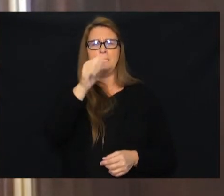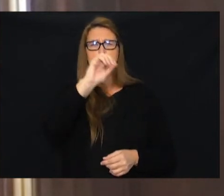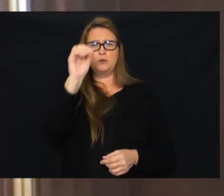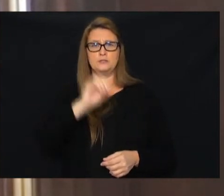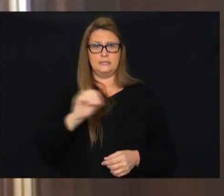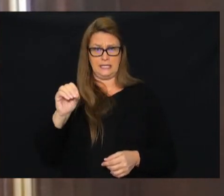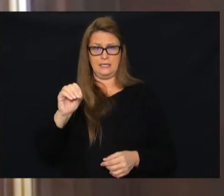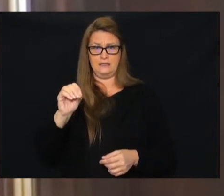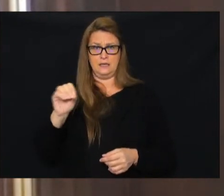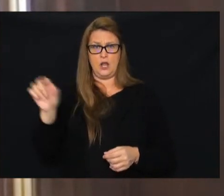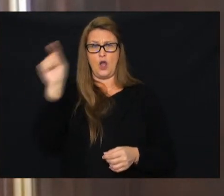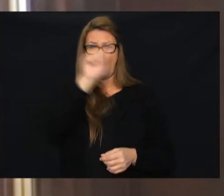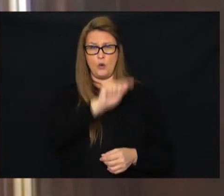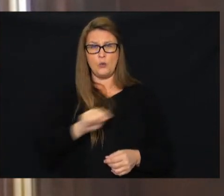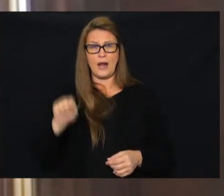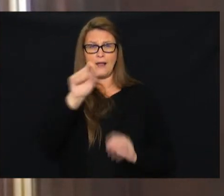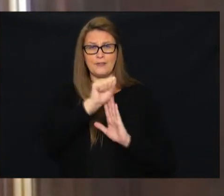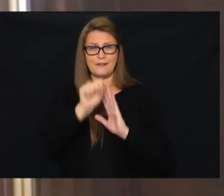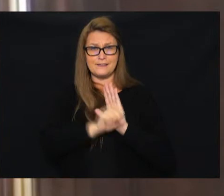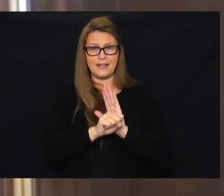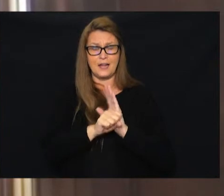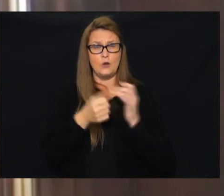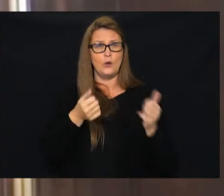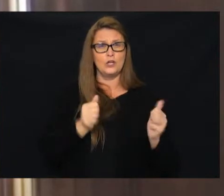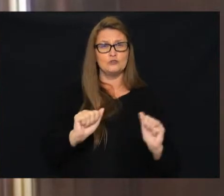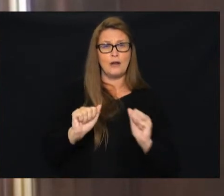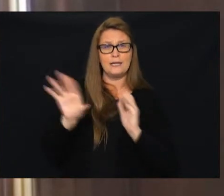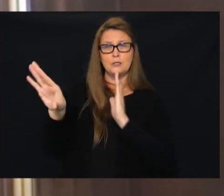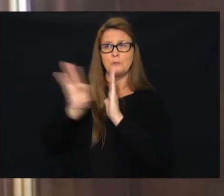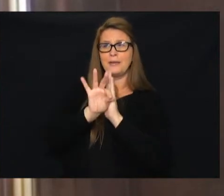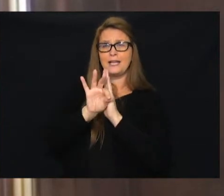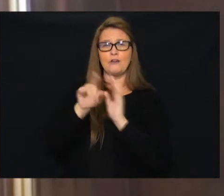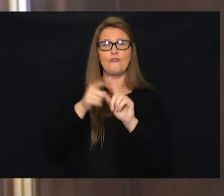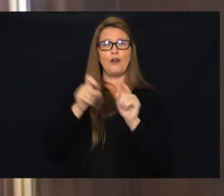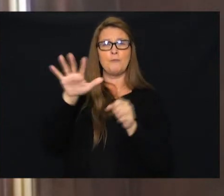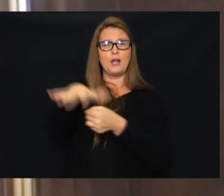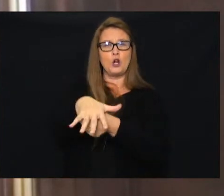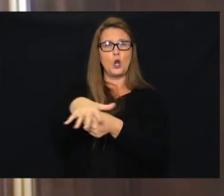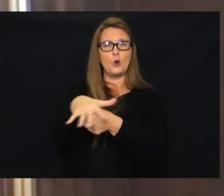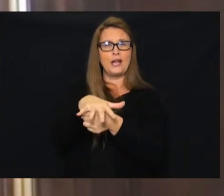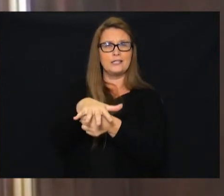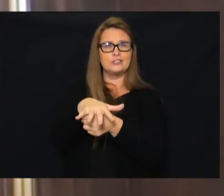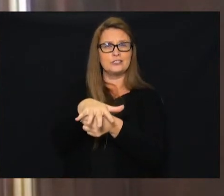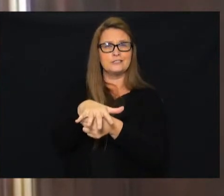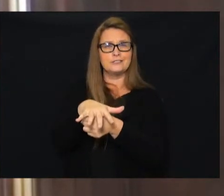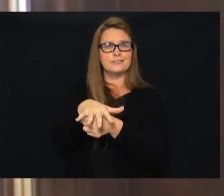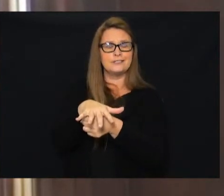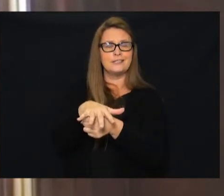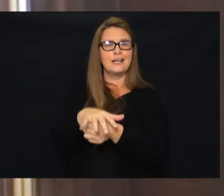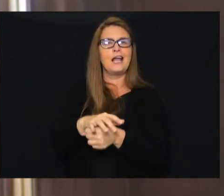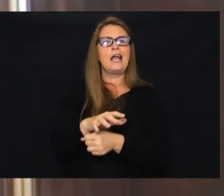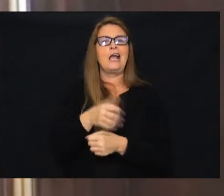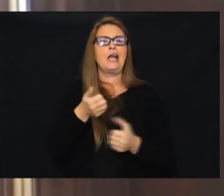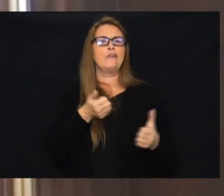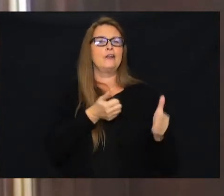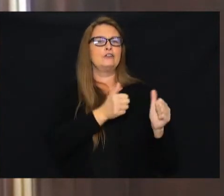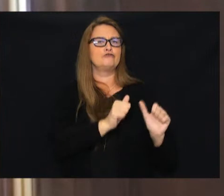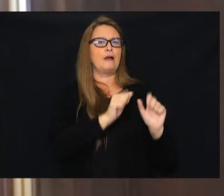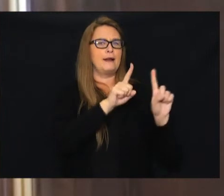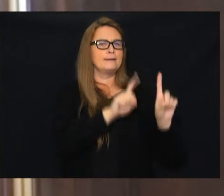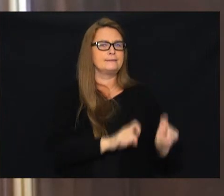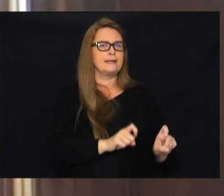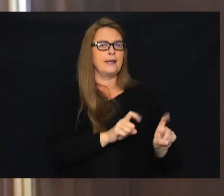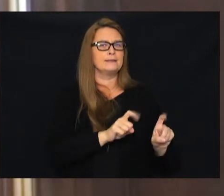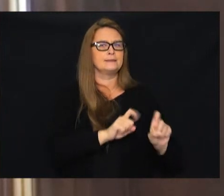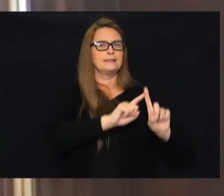around the state. And we try to choose them from geographic distributions and also try to sample areas